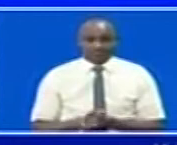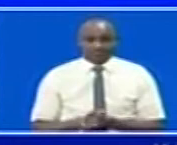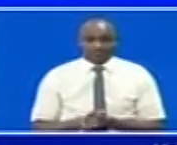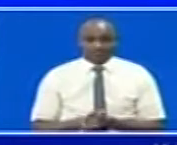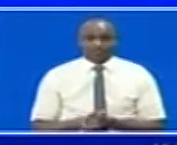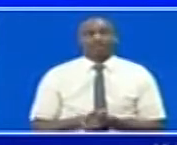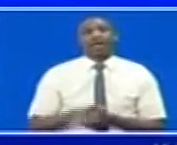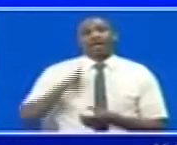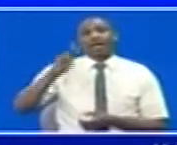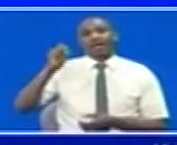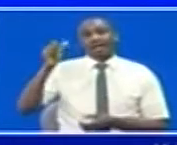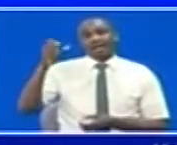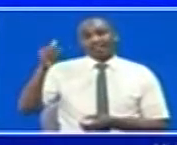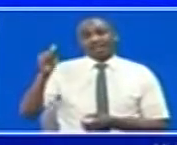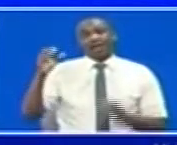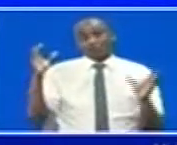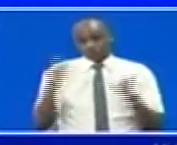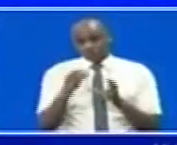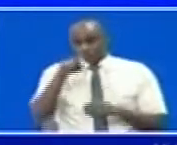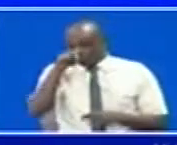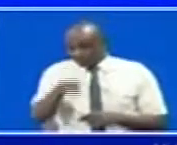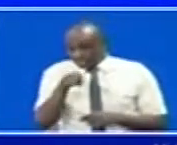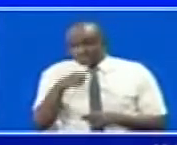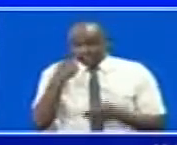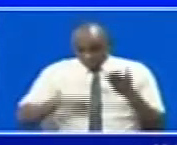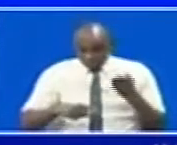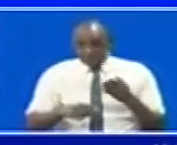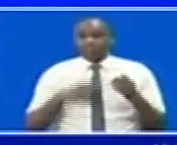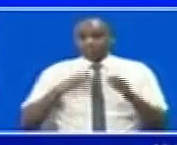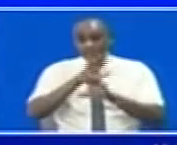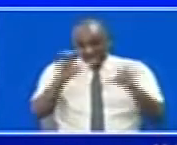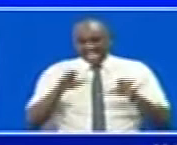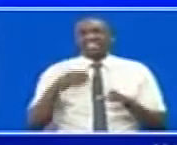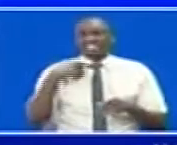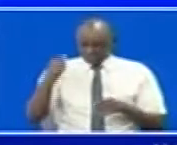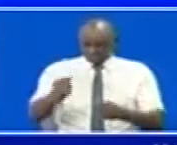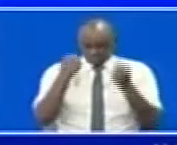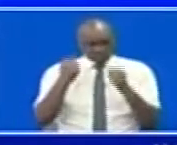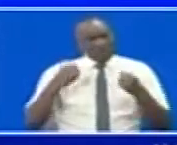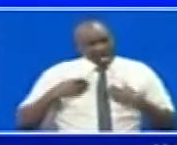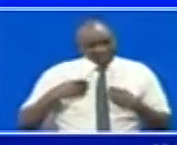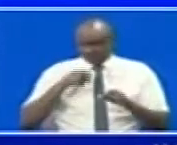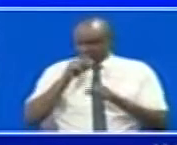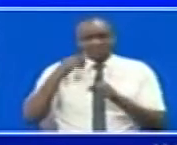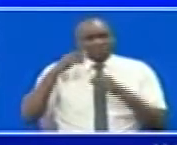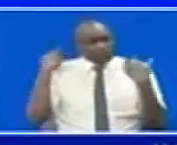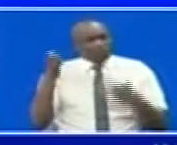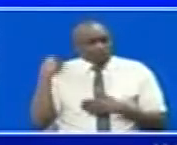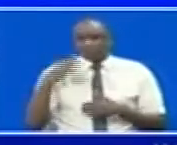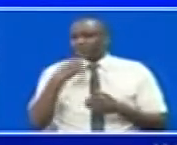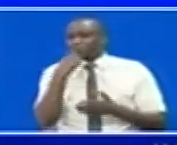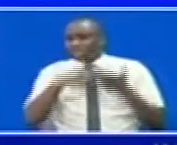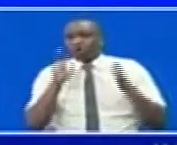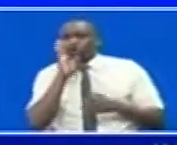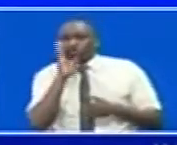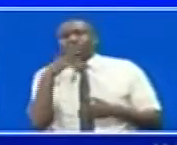Now, the National Super Alliance today sought to reassure its supporters that it was still intact, contrary to reports that it was facing